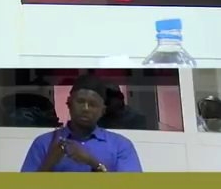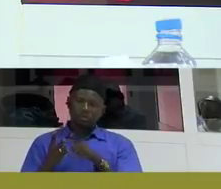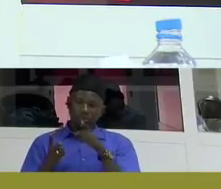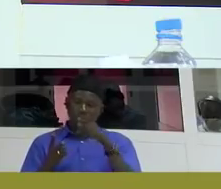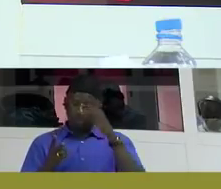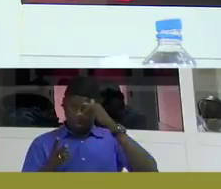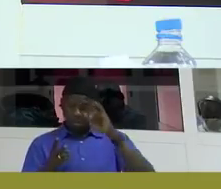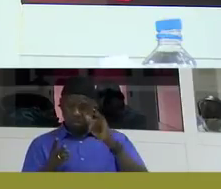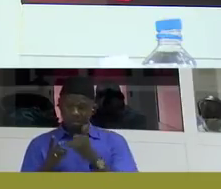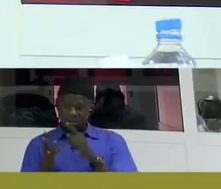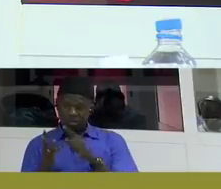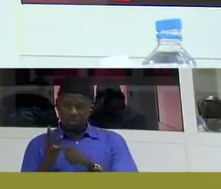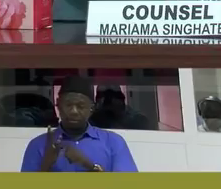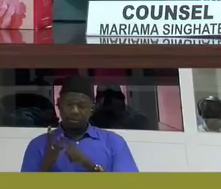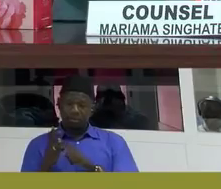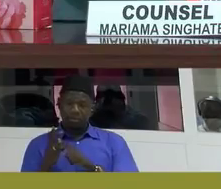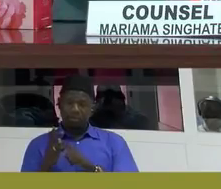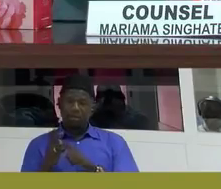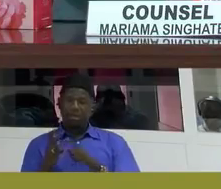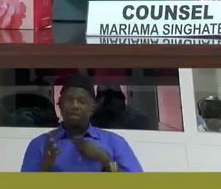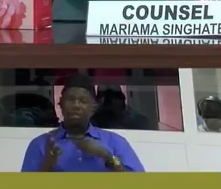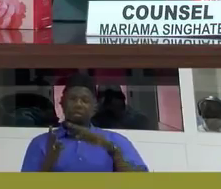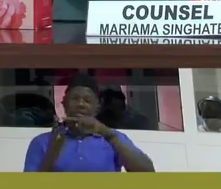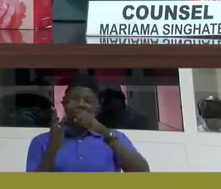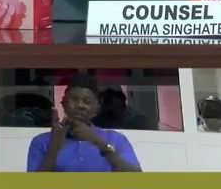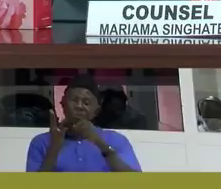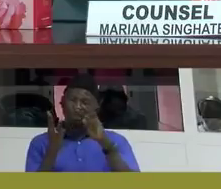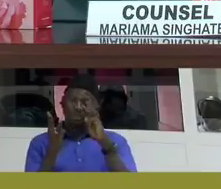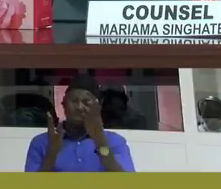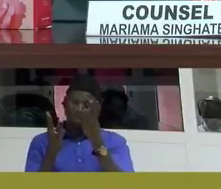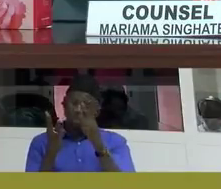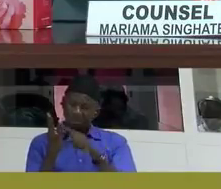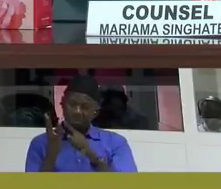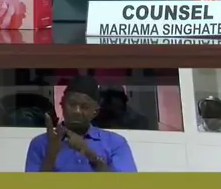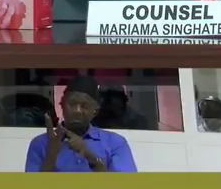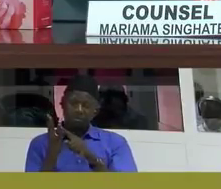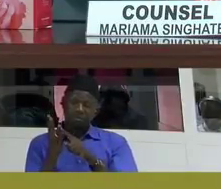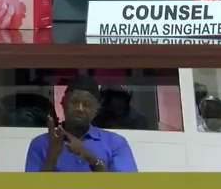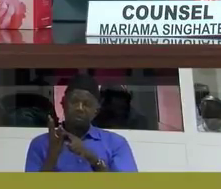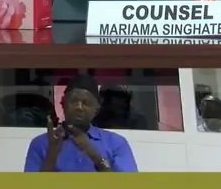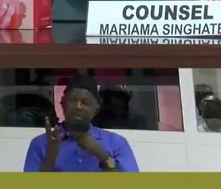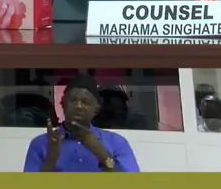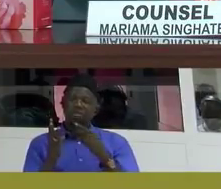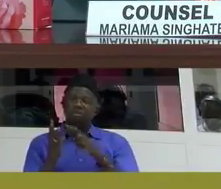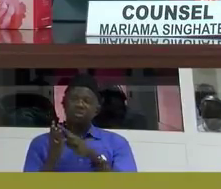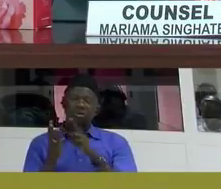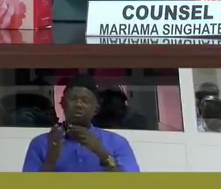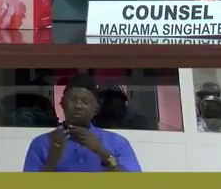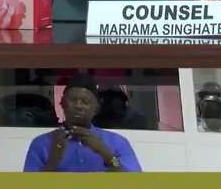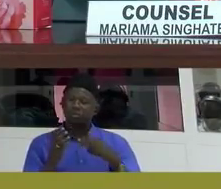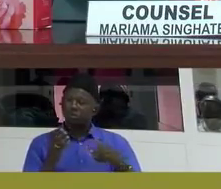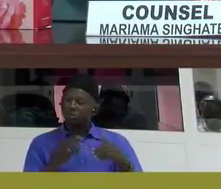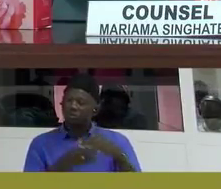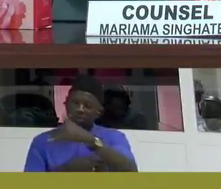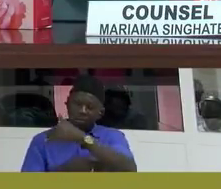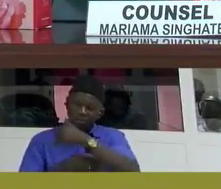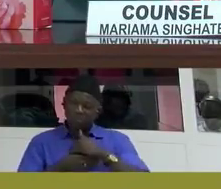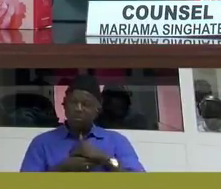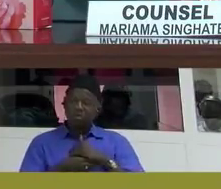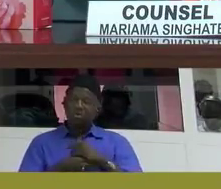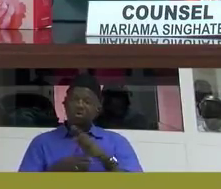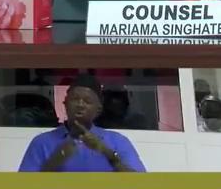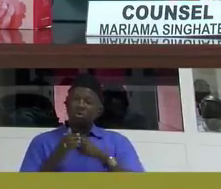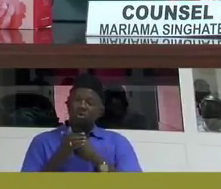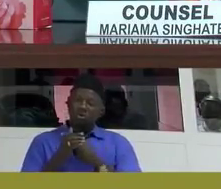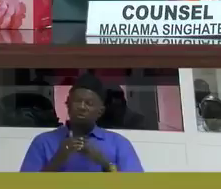You agree with that? That's true. And the third is the appropriation of authority or the